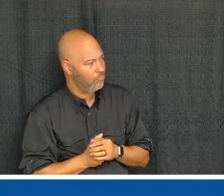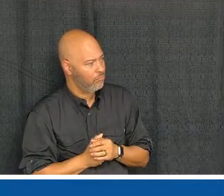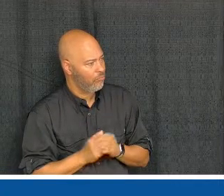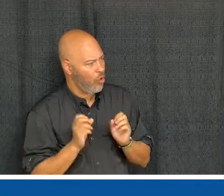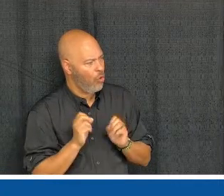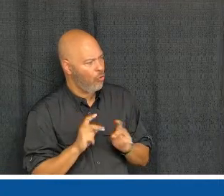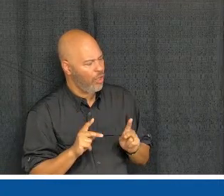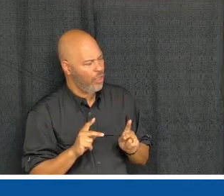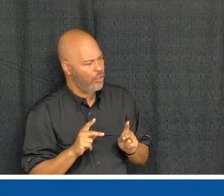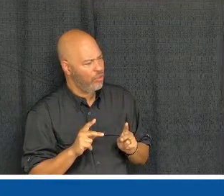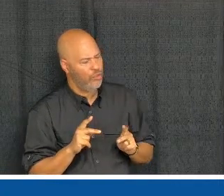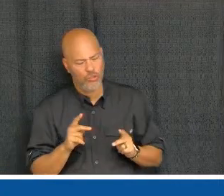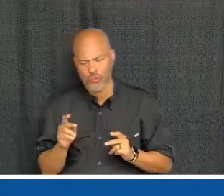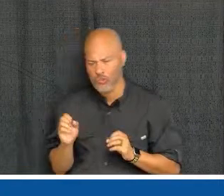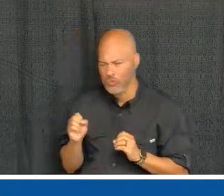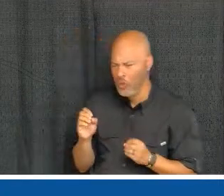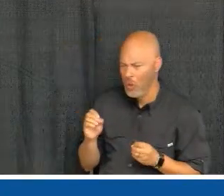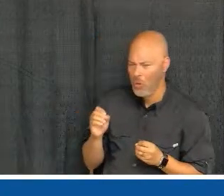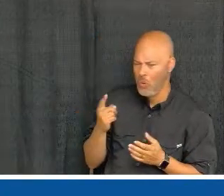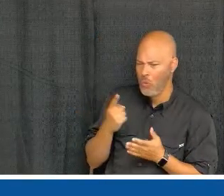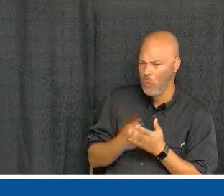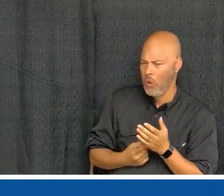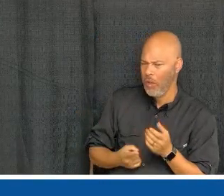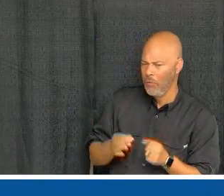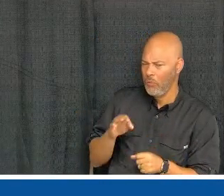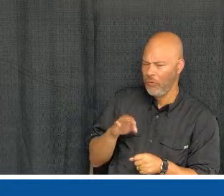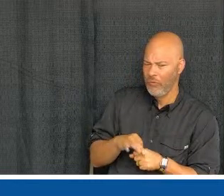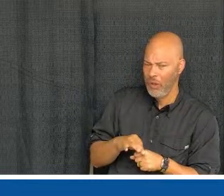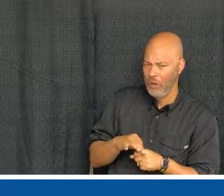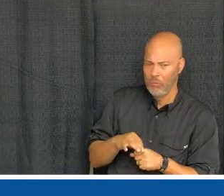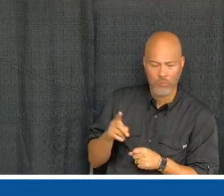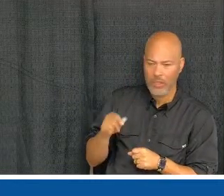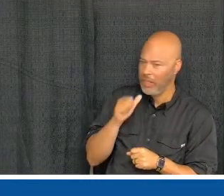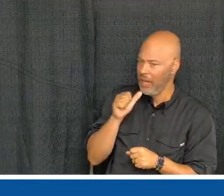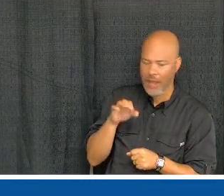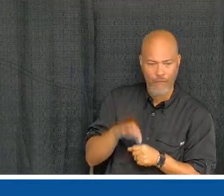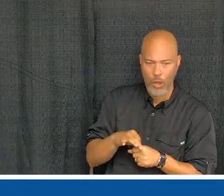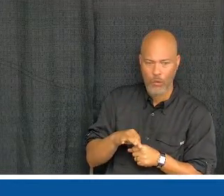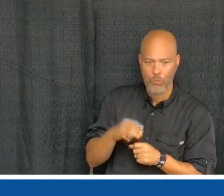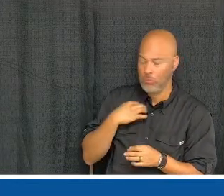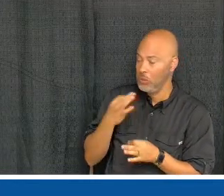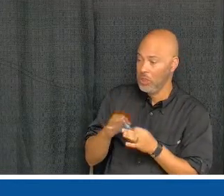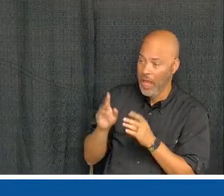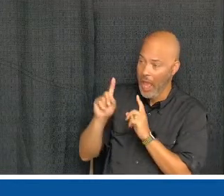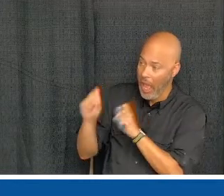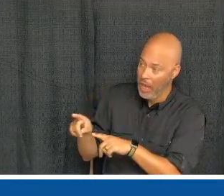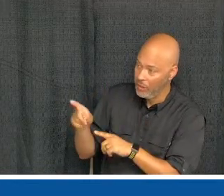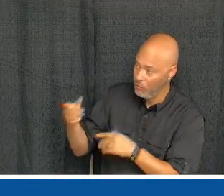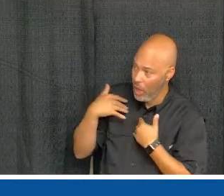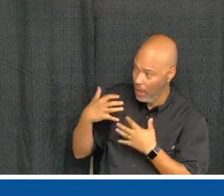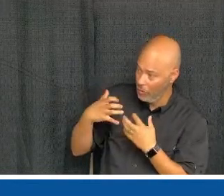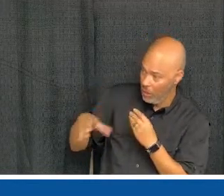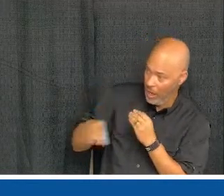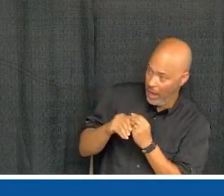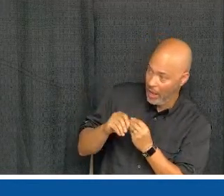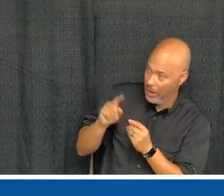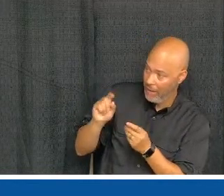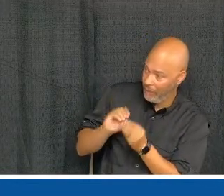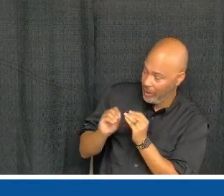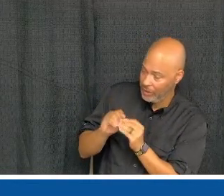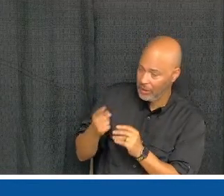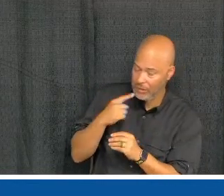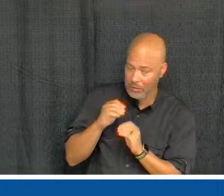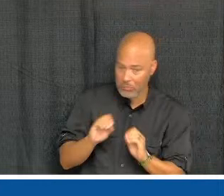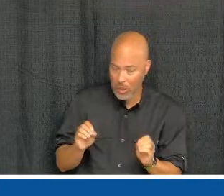Okay, so what was the vote then, I guess, on? They did not take a vote. We asked if there was any additions or corrections, and there was none.